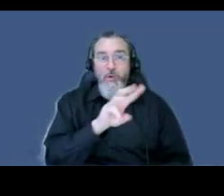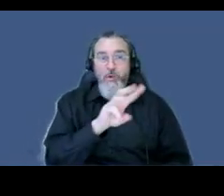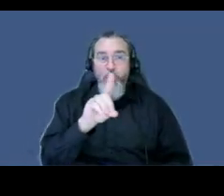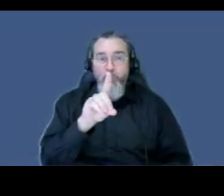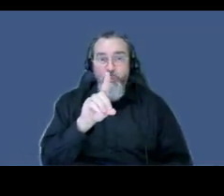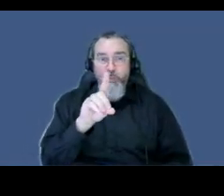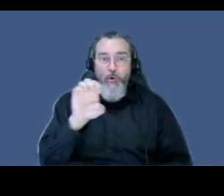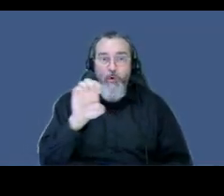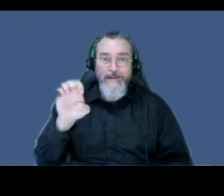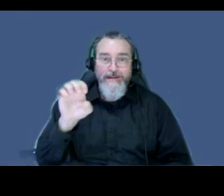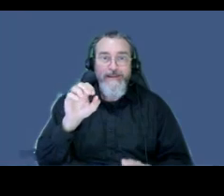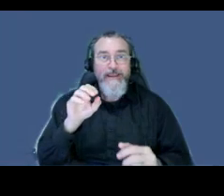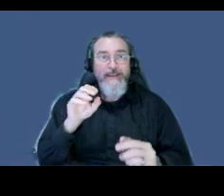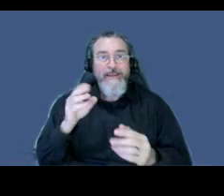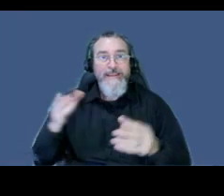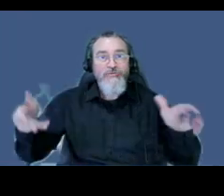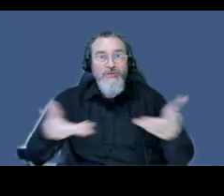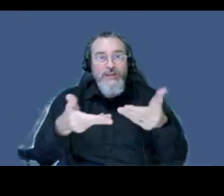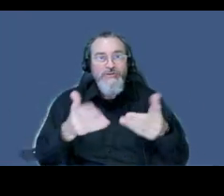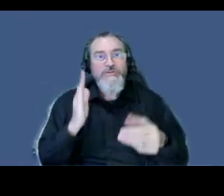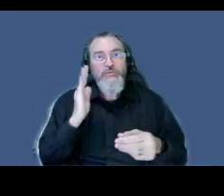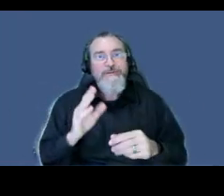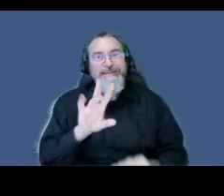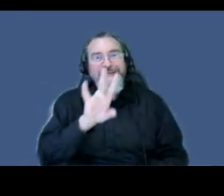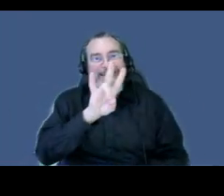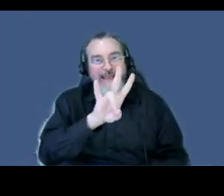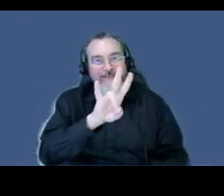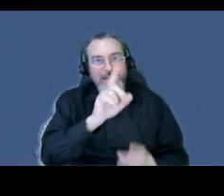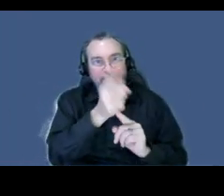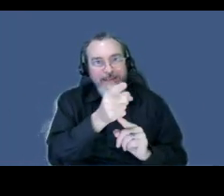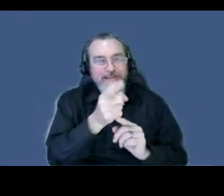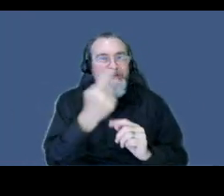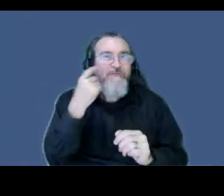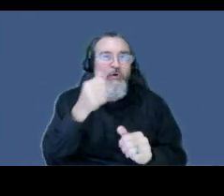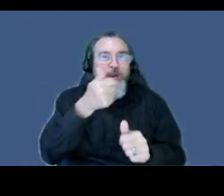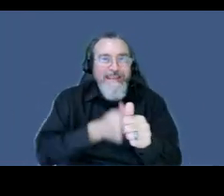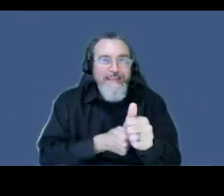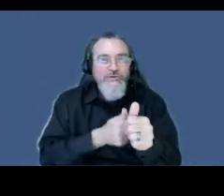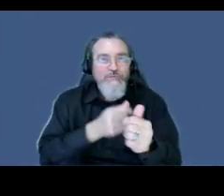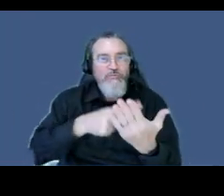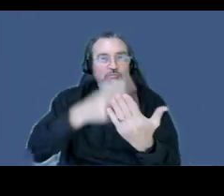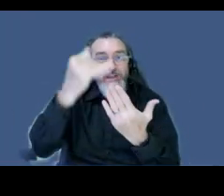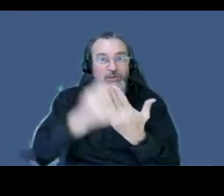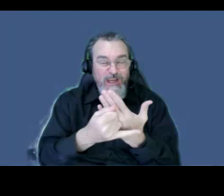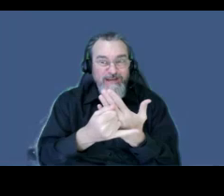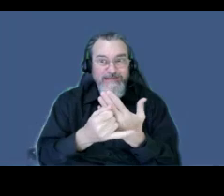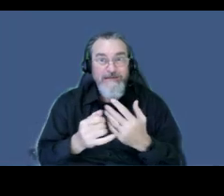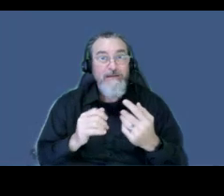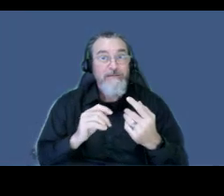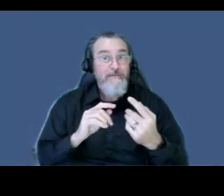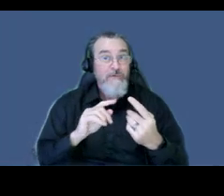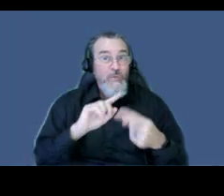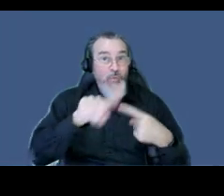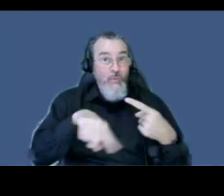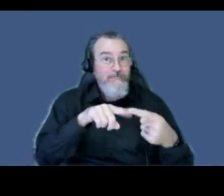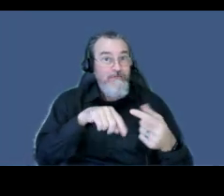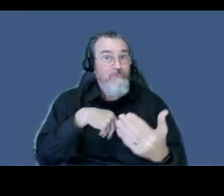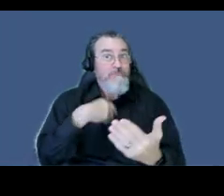7 minutes for each project. At the 6-minute mark, I will hold up my hand to let you know. I'll pop my camera back up, hold up my